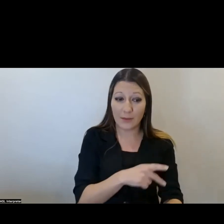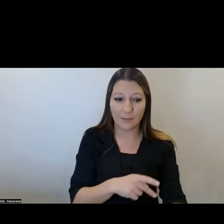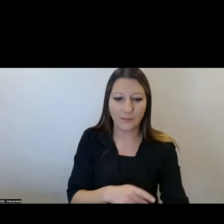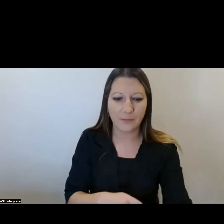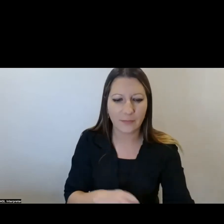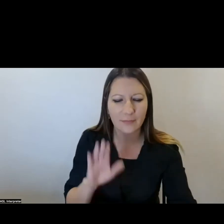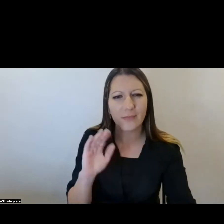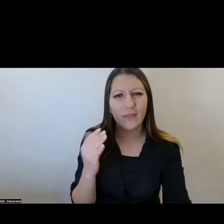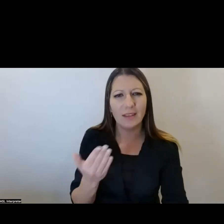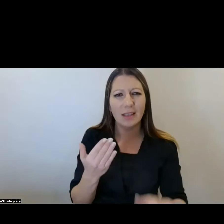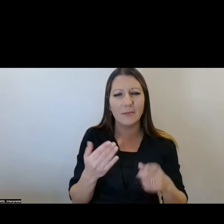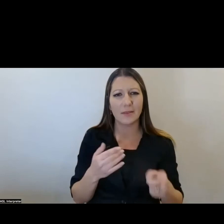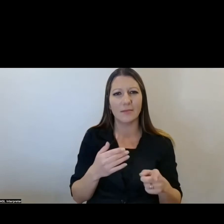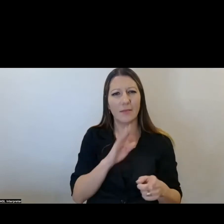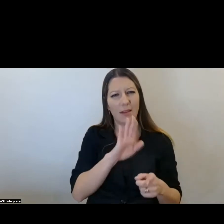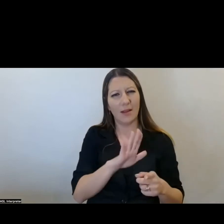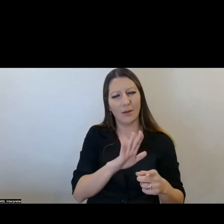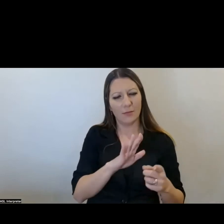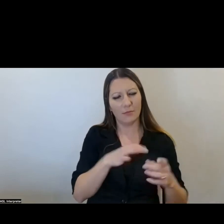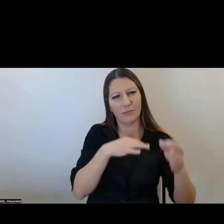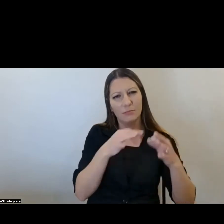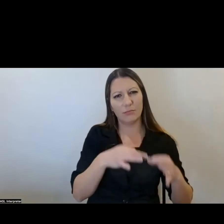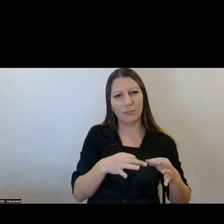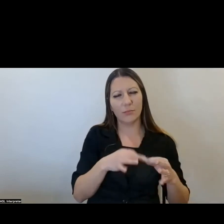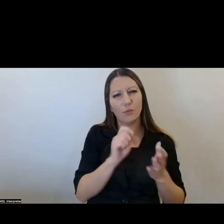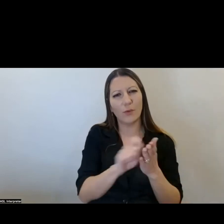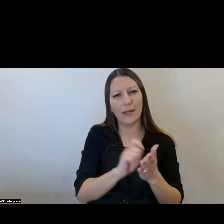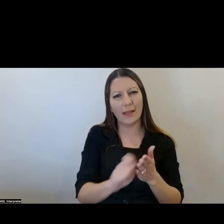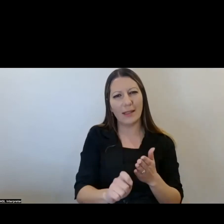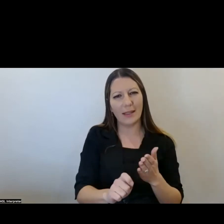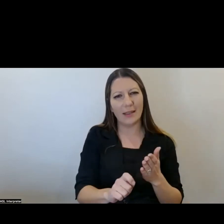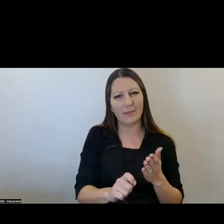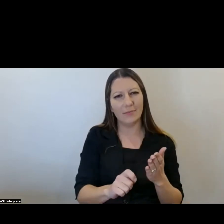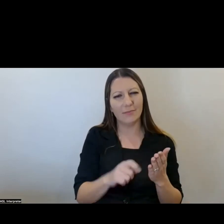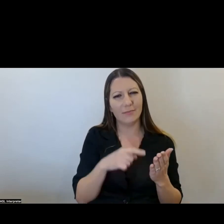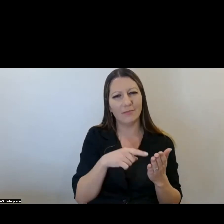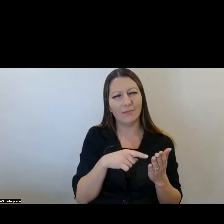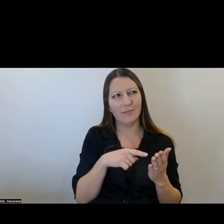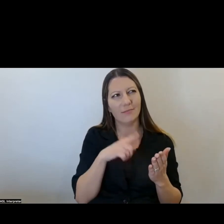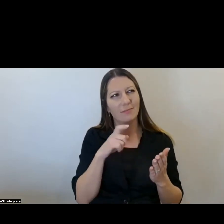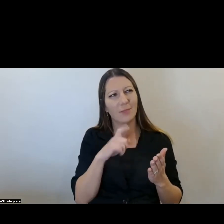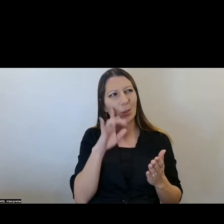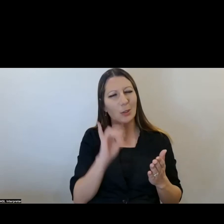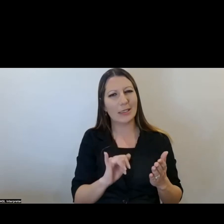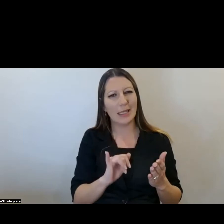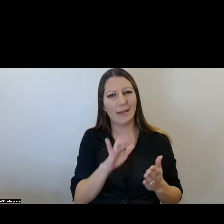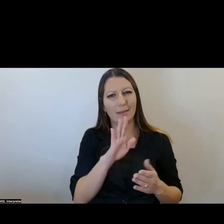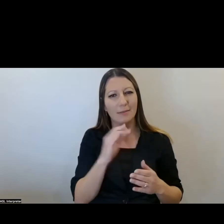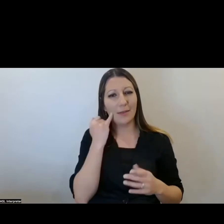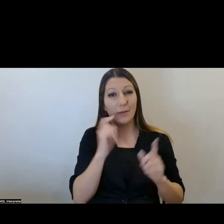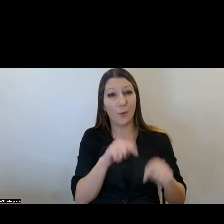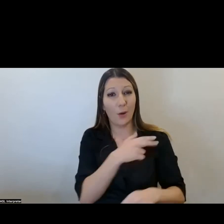as boring in a disquieting way. and I was quite